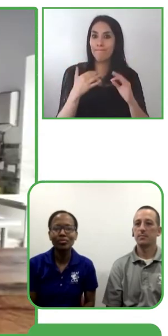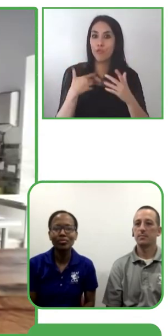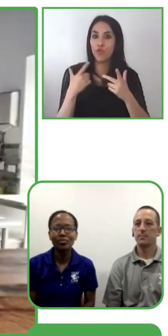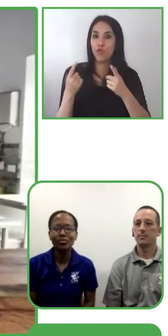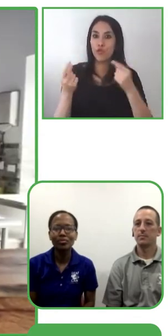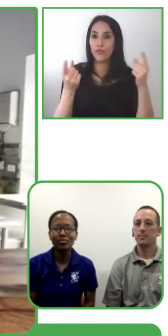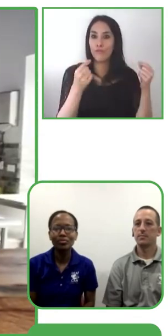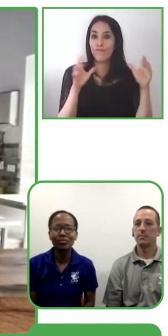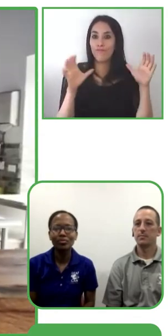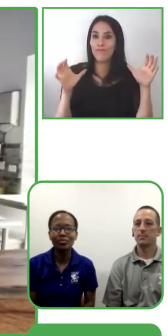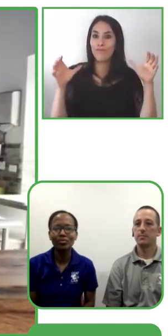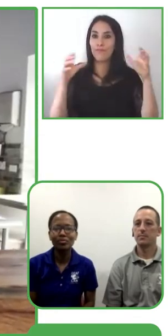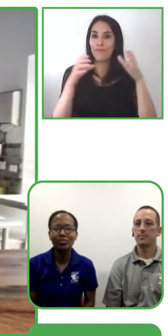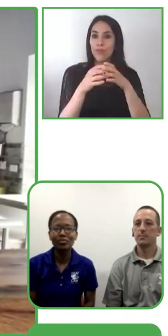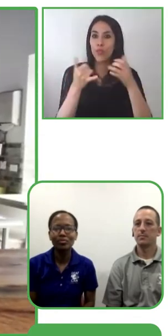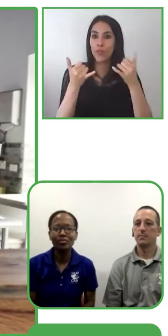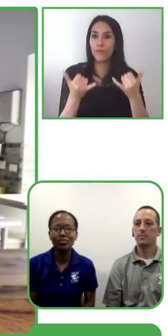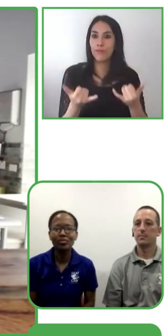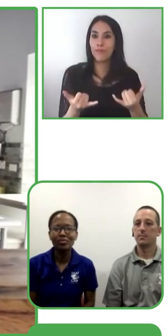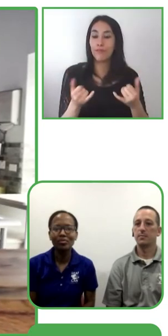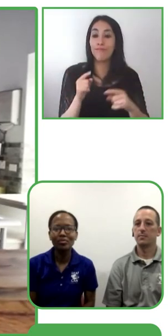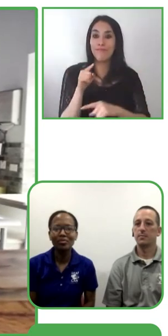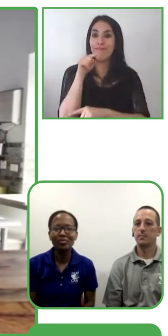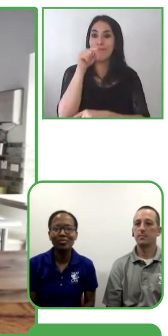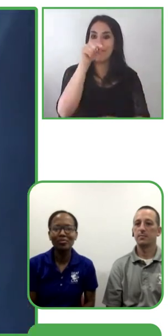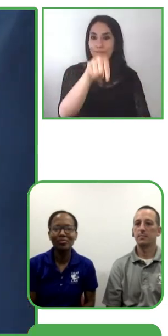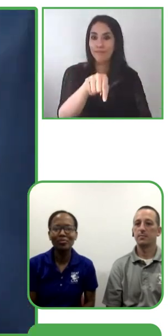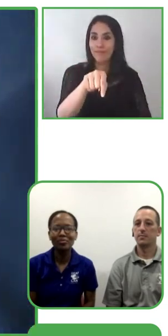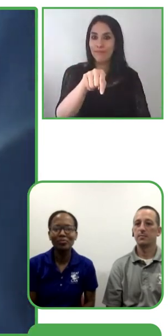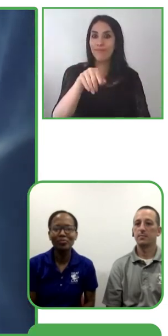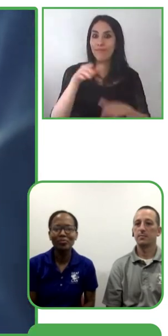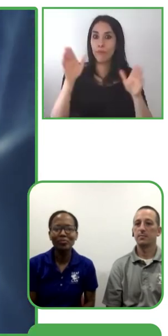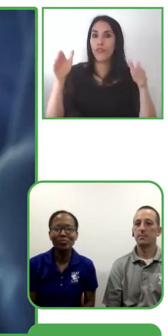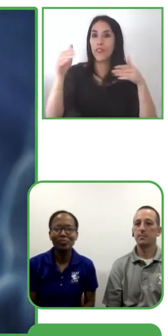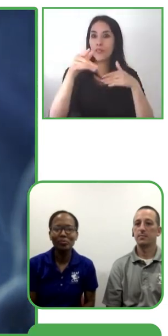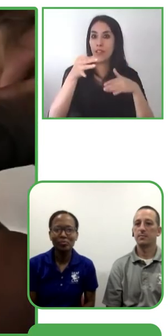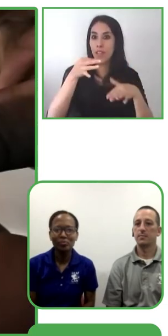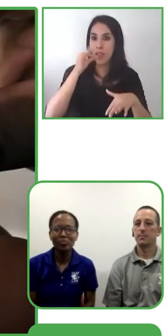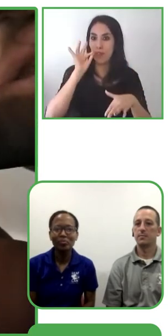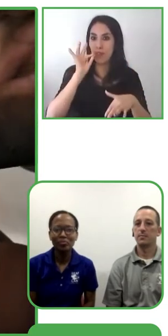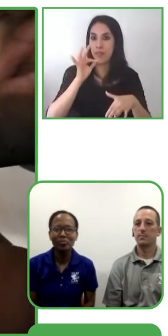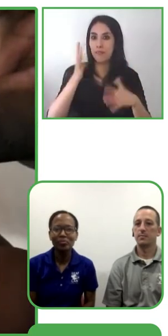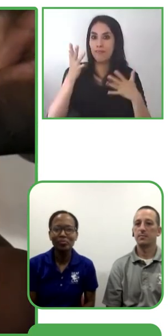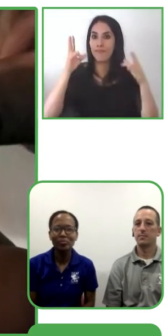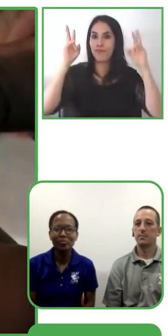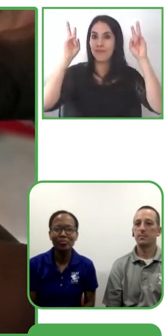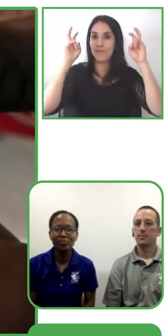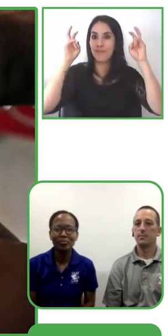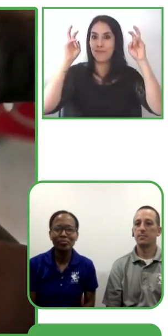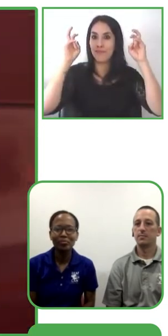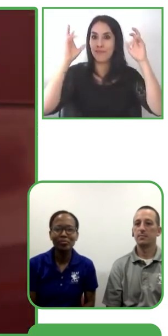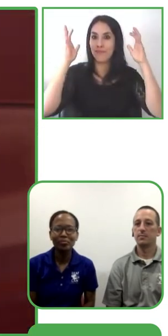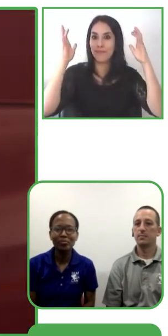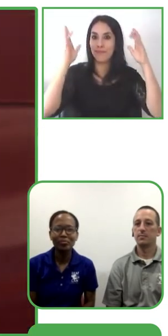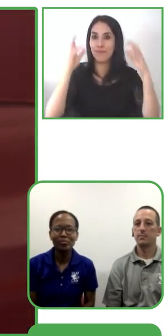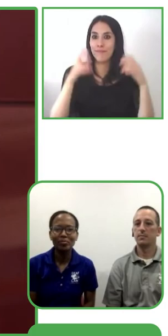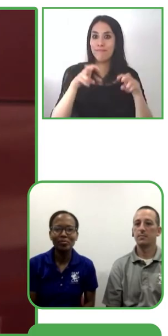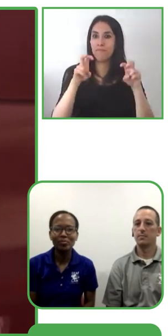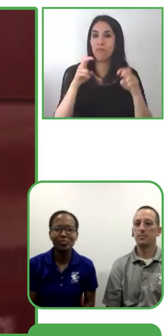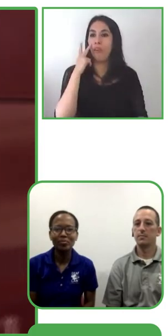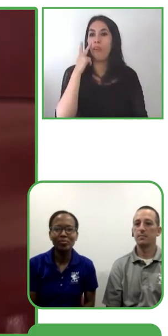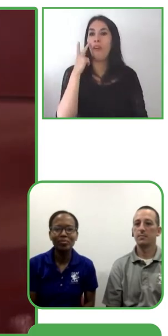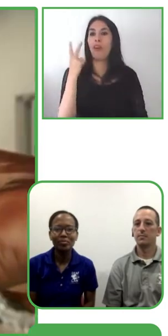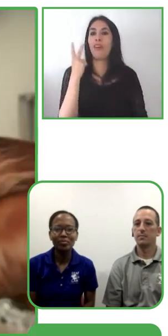silence. I got in line, placed an order, and stepped back to observe. Stephen Bailey said, coffee is about care